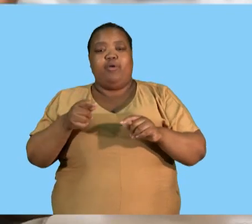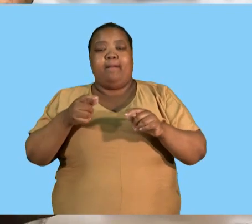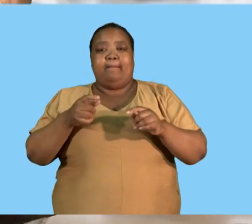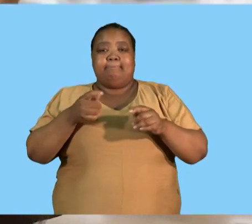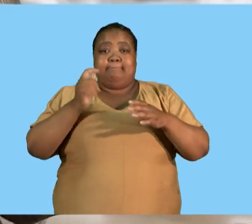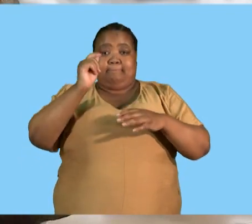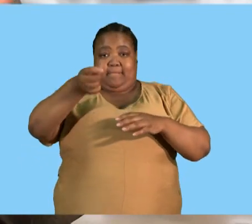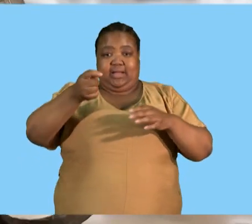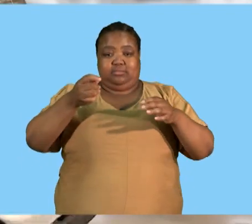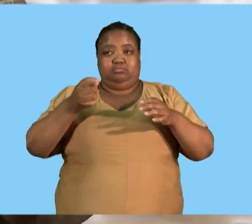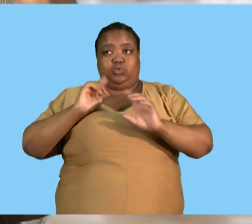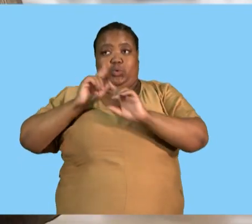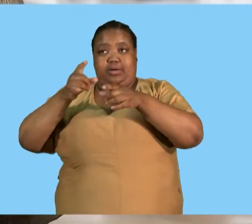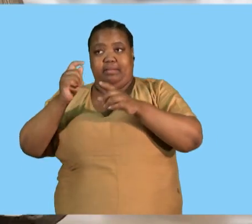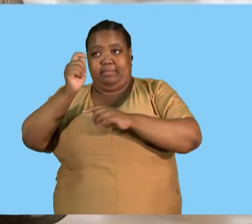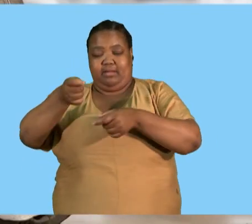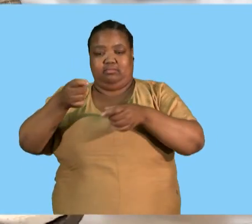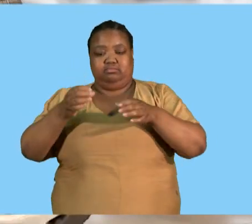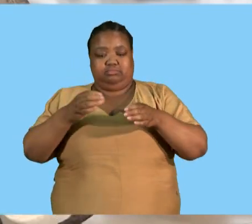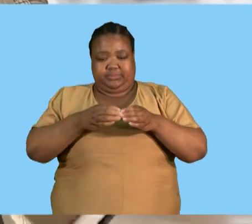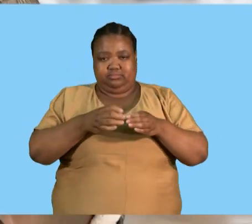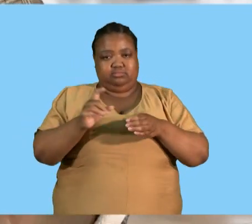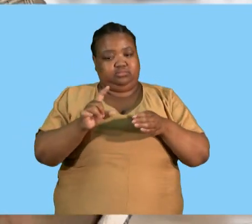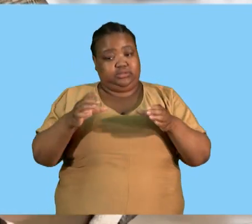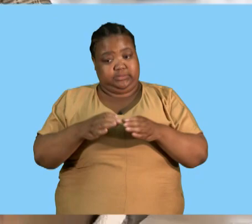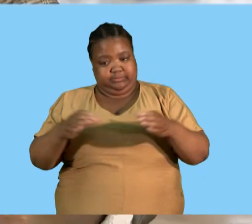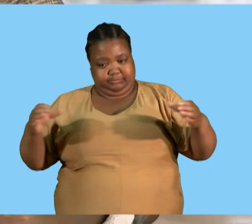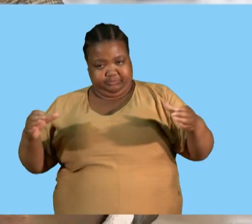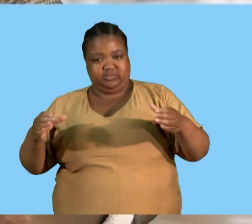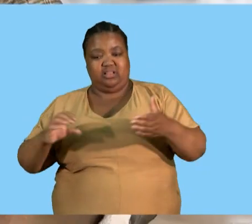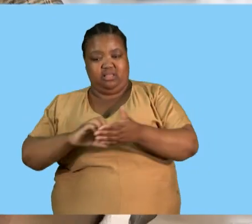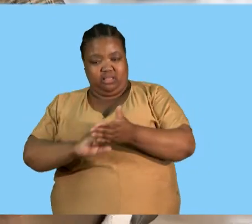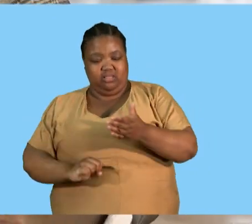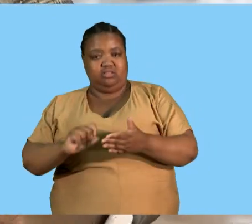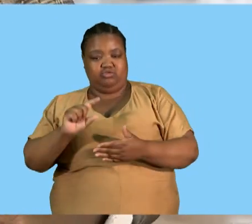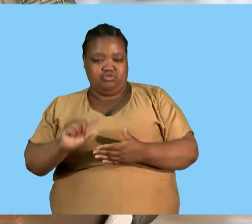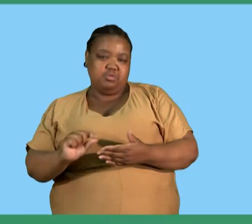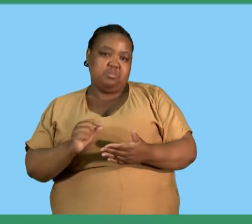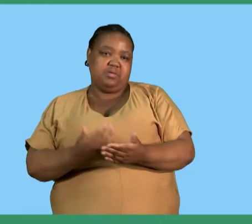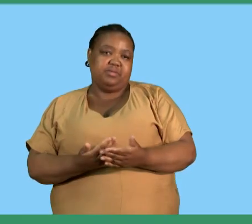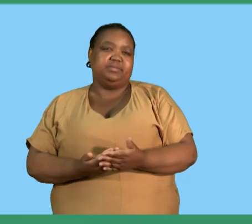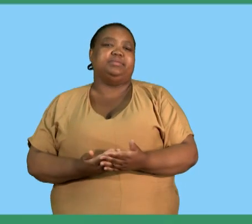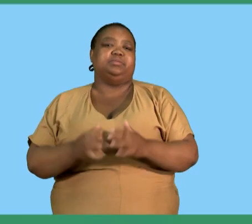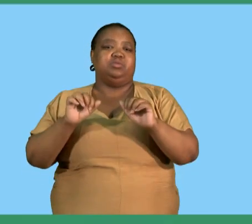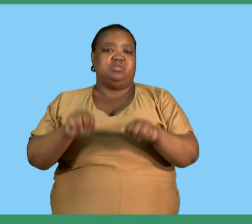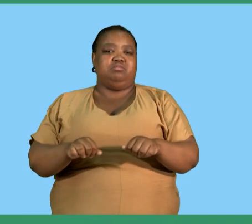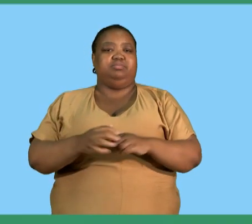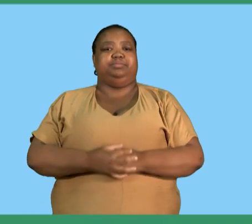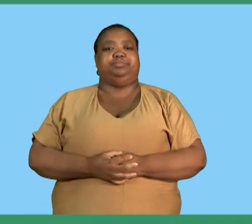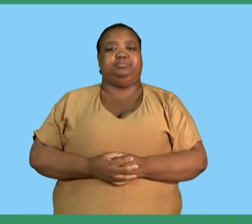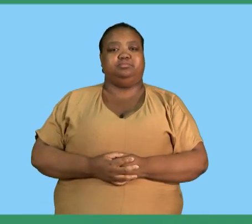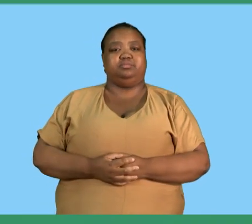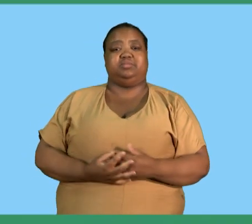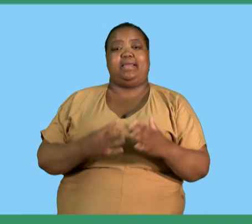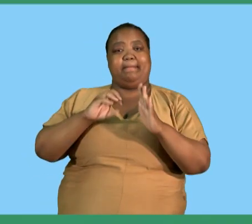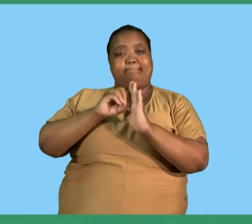in bulk so that you can be able to be in a better position to negotiate your discounts. Charge fair or market-related prices